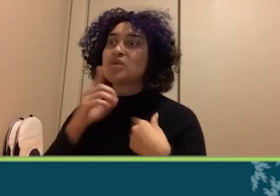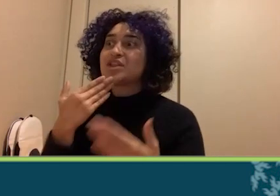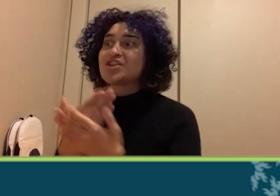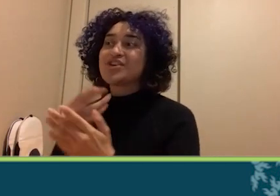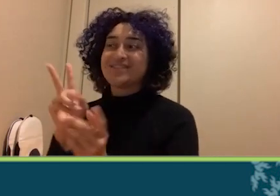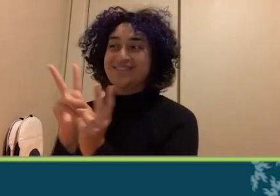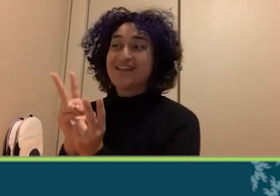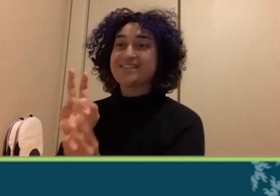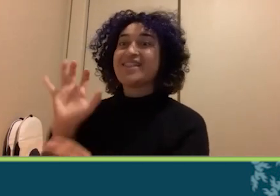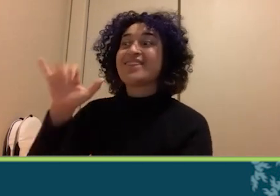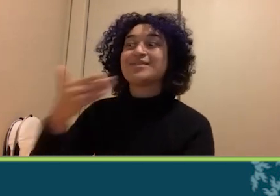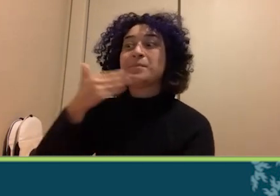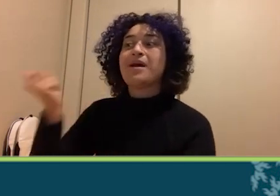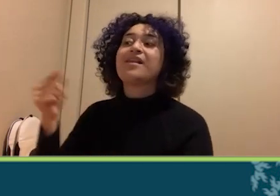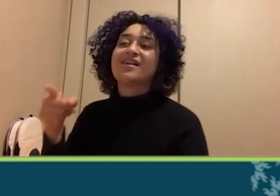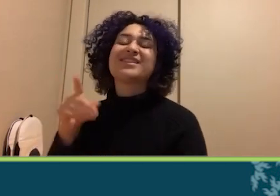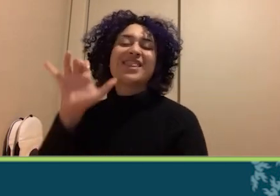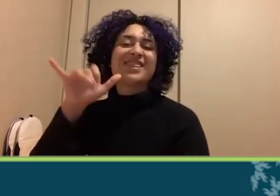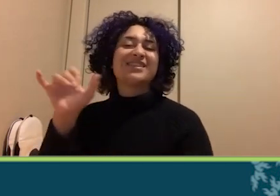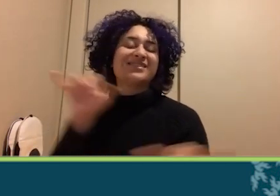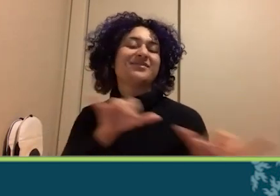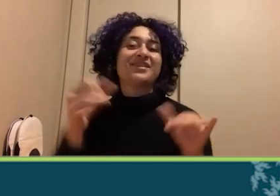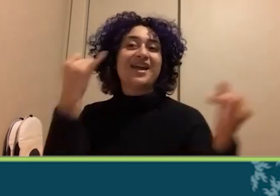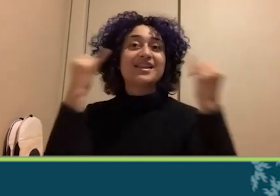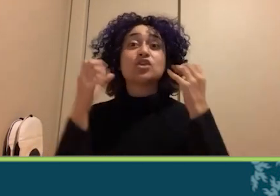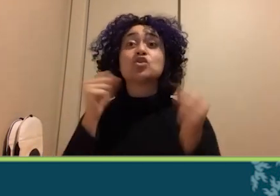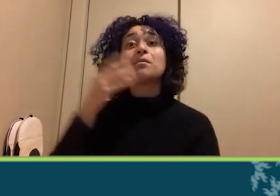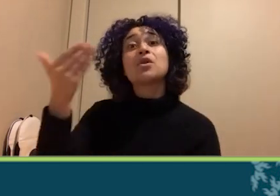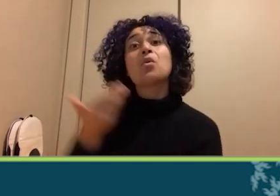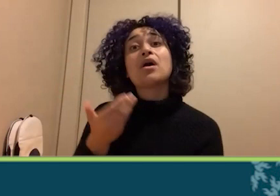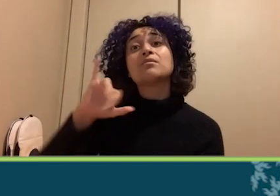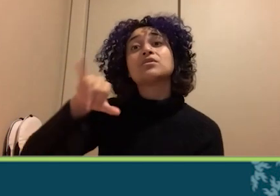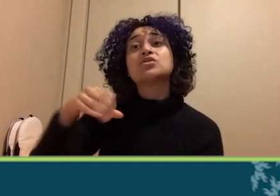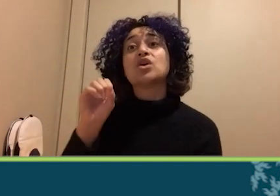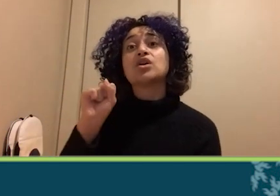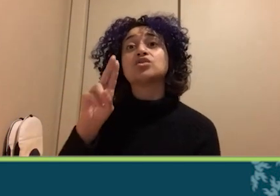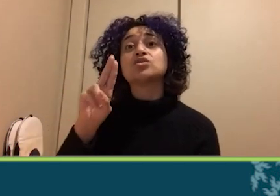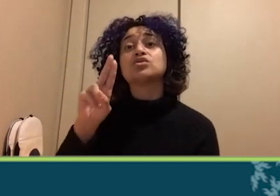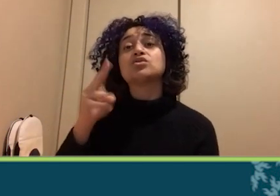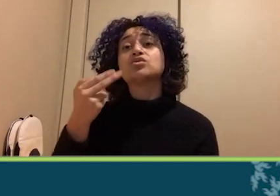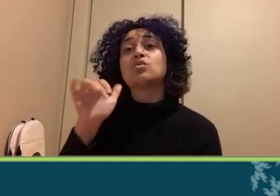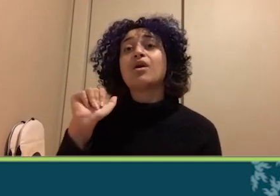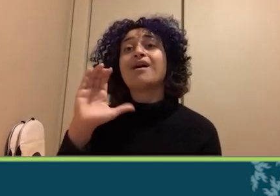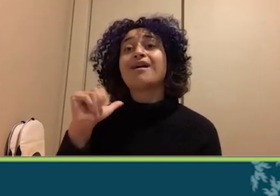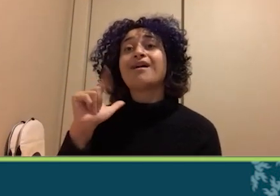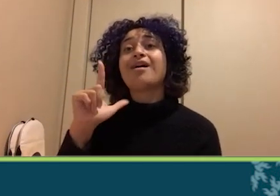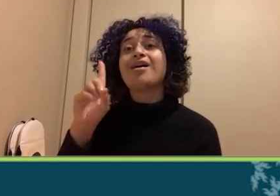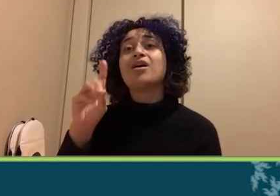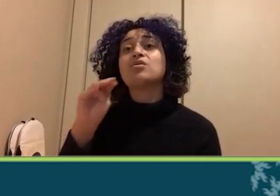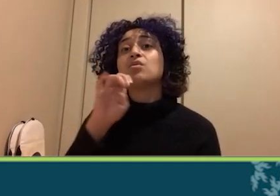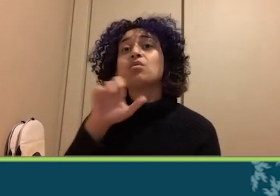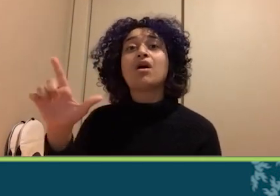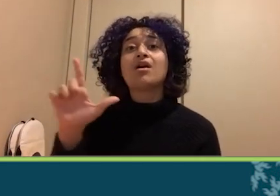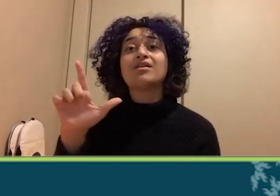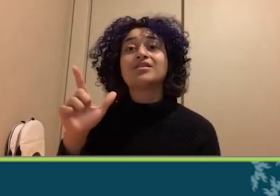welcome Joshua Caldwell, founder and executive director. Okay, we'll do another lesson on good sex, bad